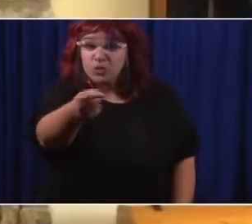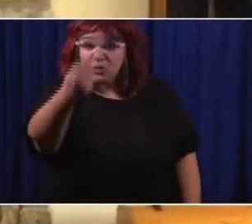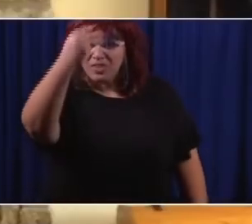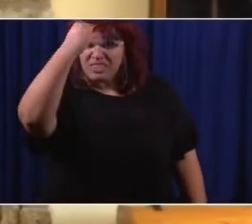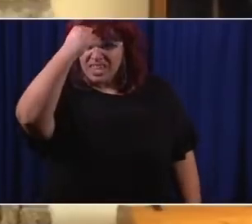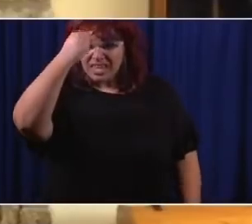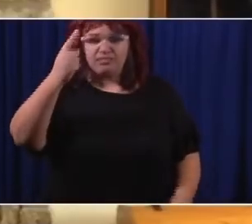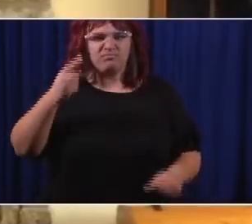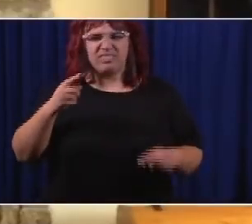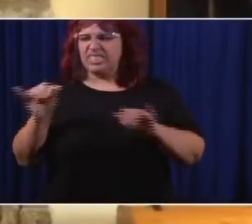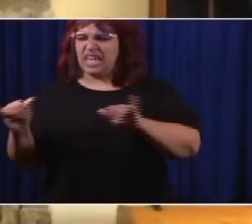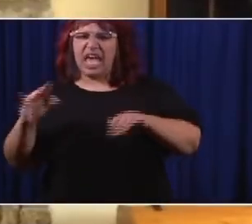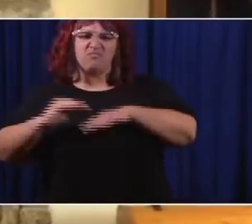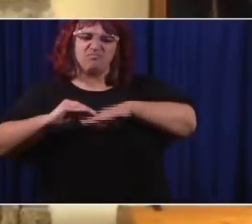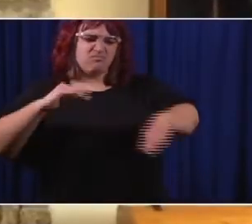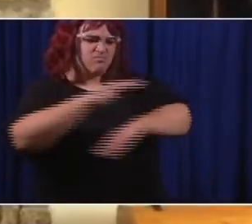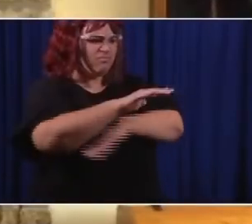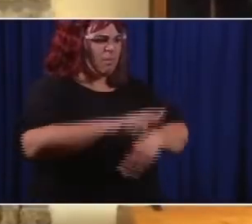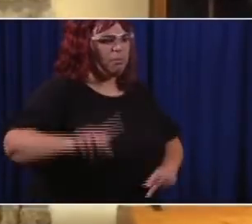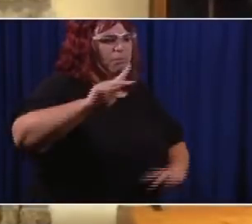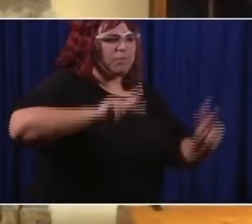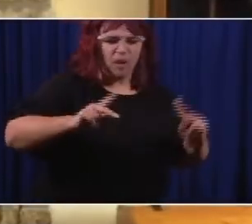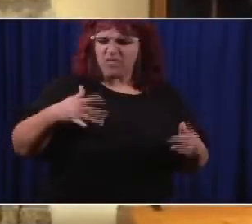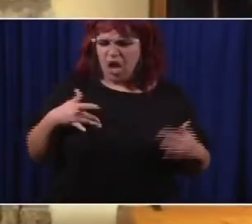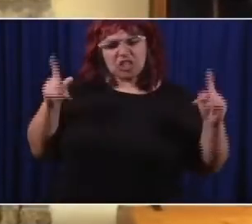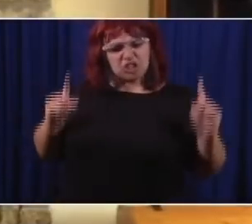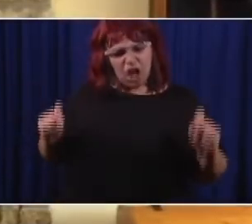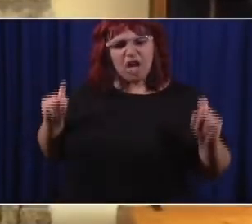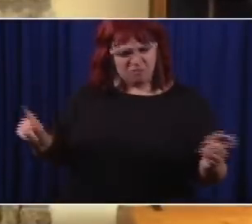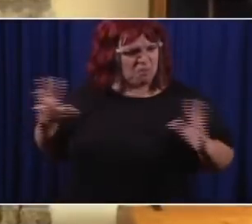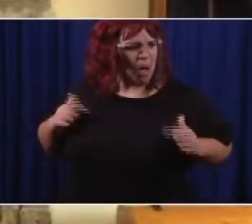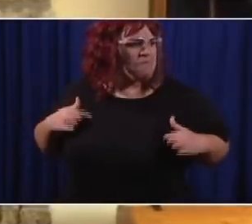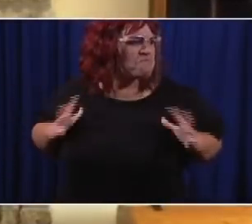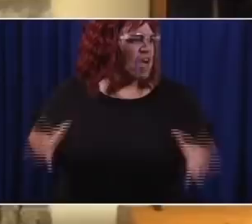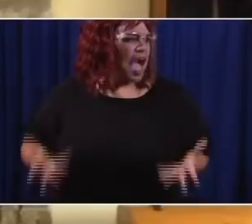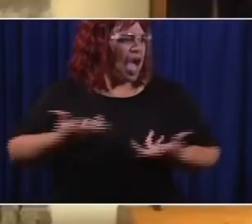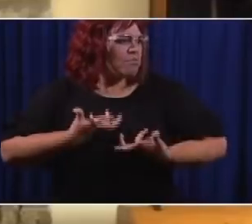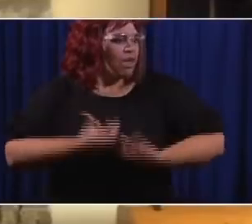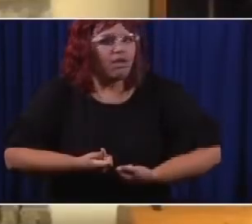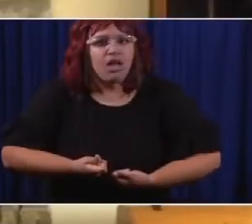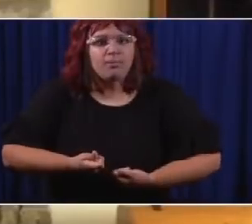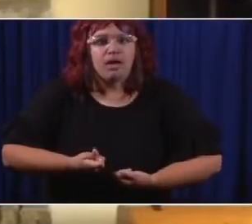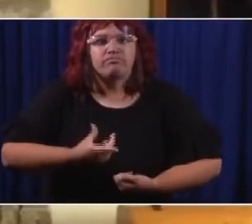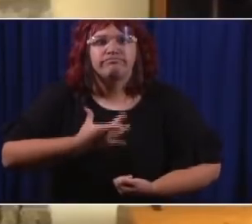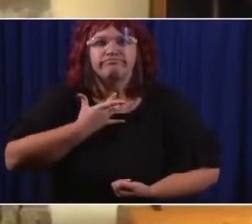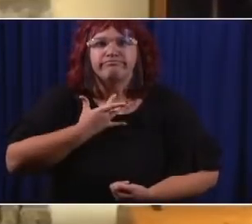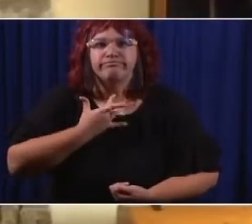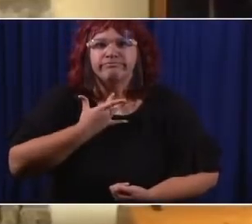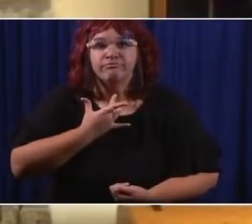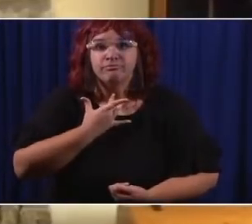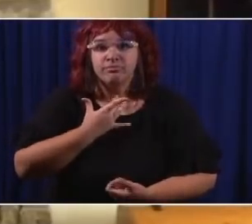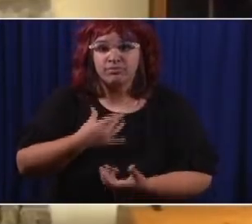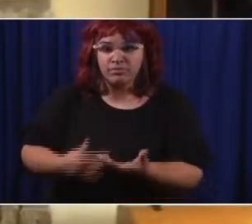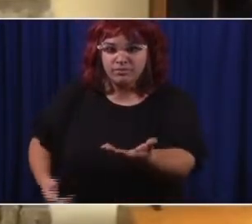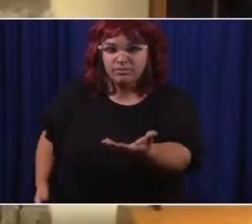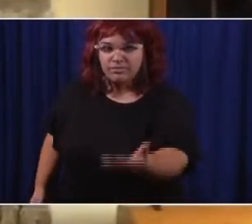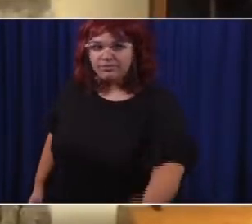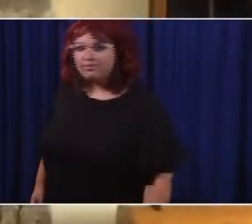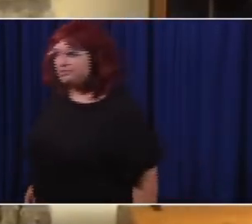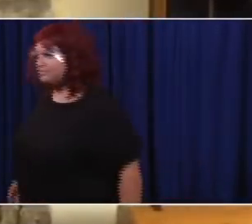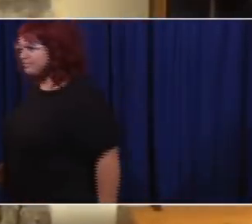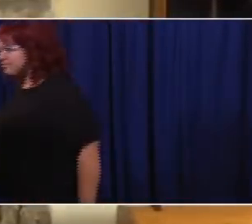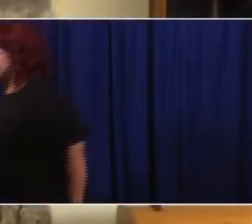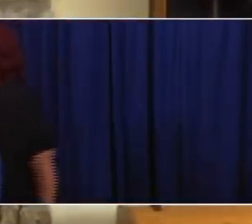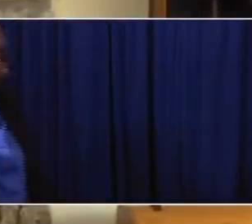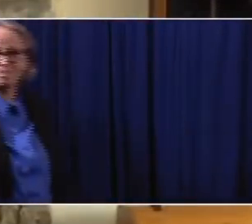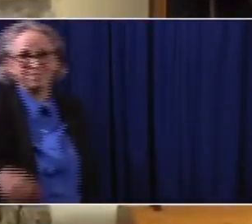done to make sure that doesn't happen? Yes, I think people can get a false sense of security.